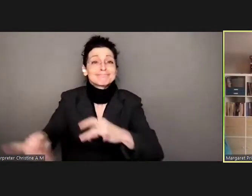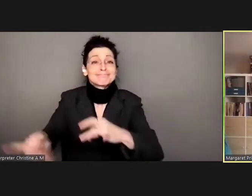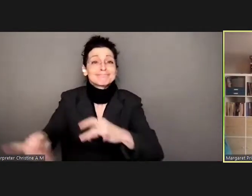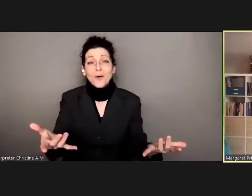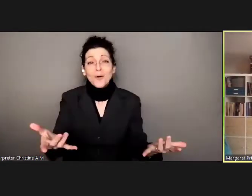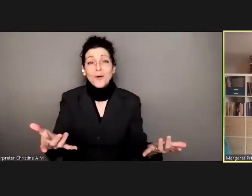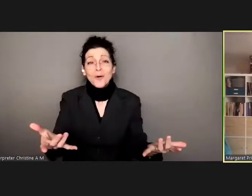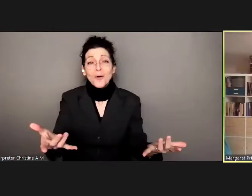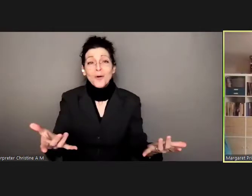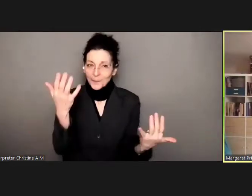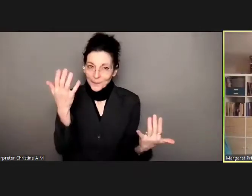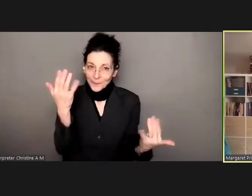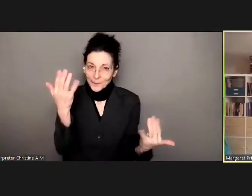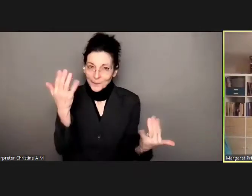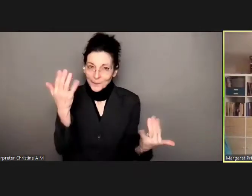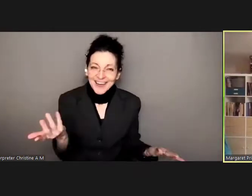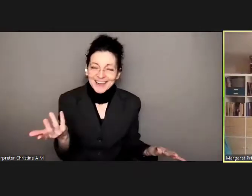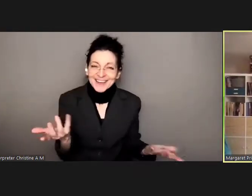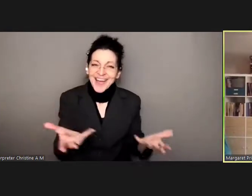these are all forms